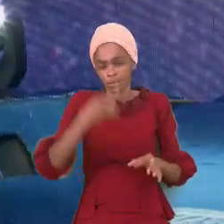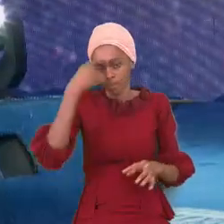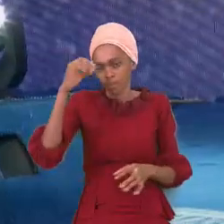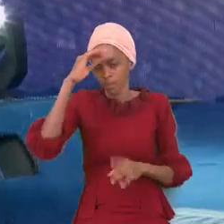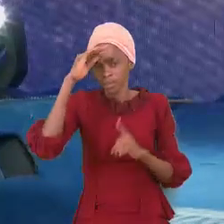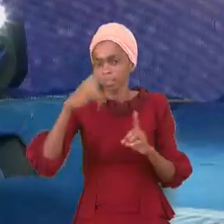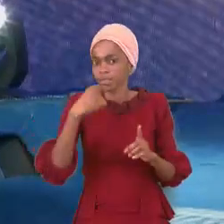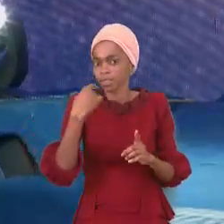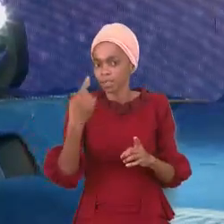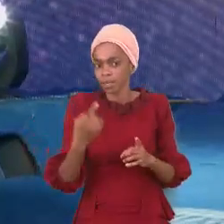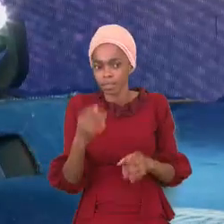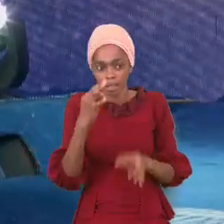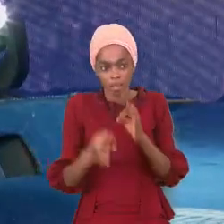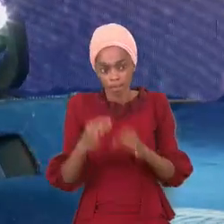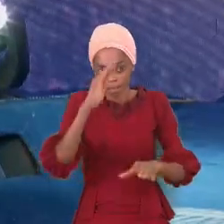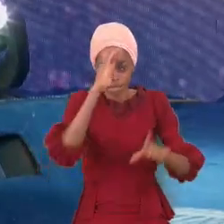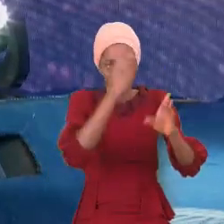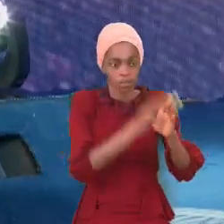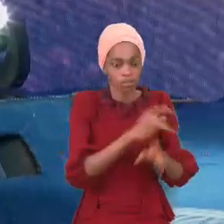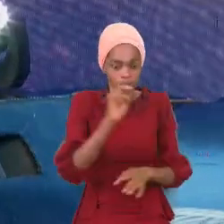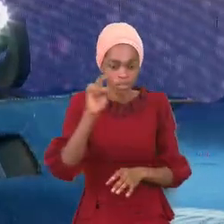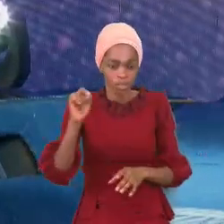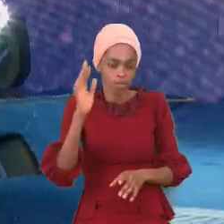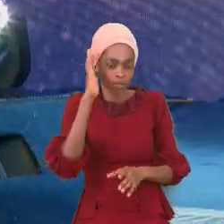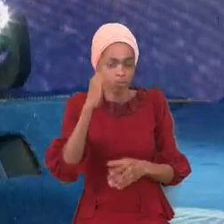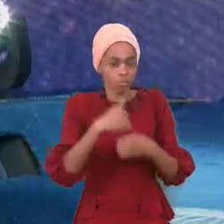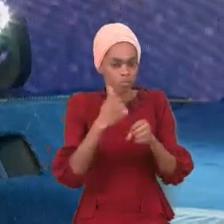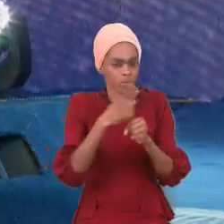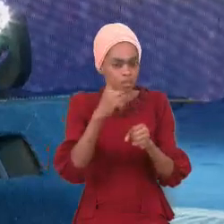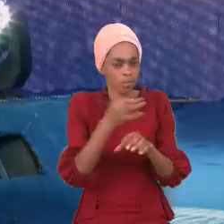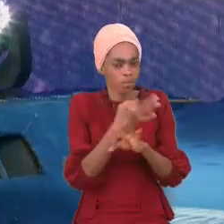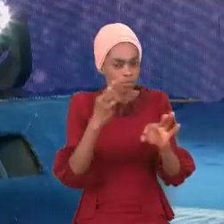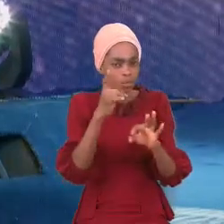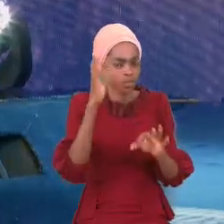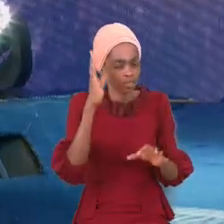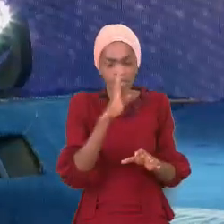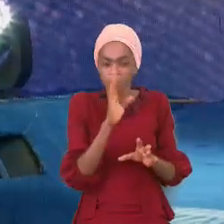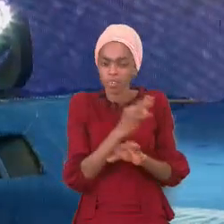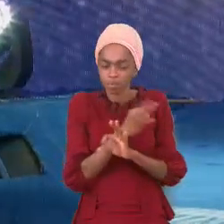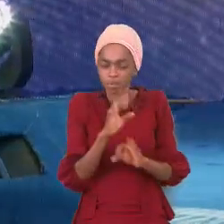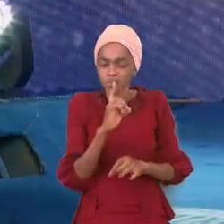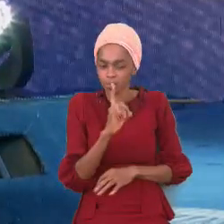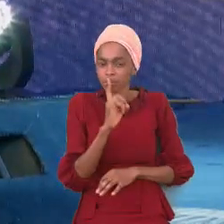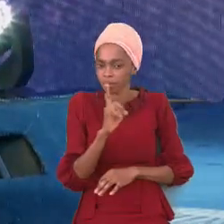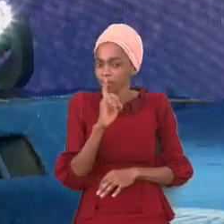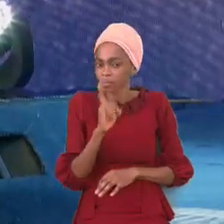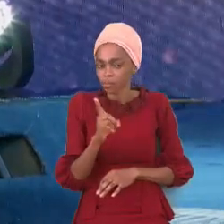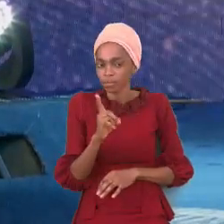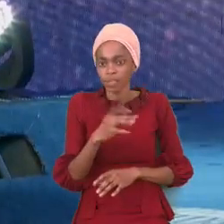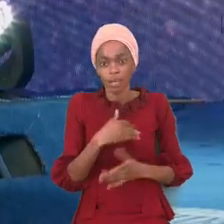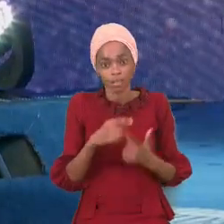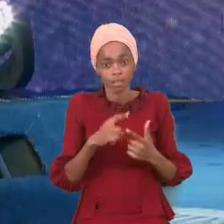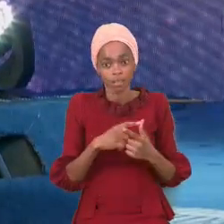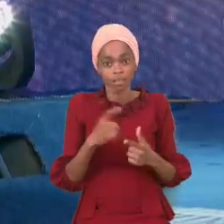the Son therefore shall make you free, ye shall be free indeed. And then